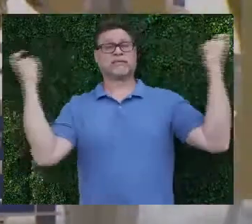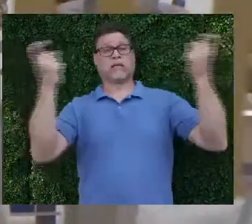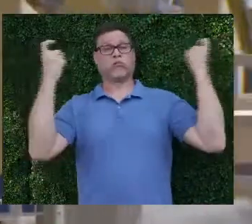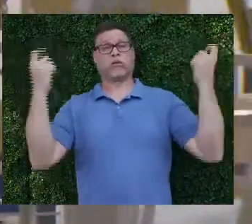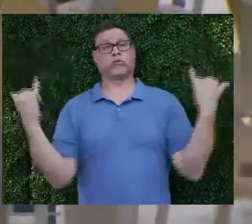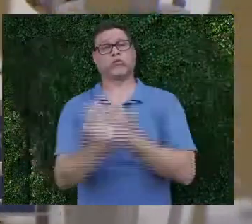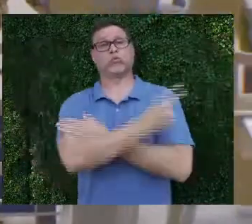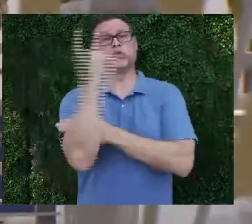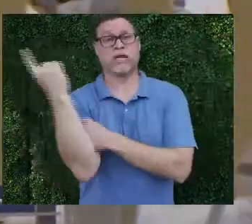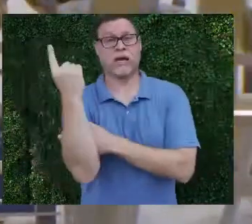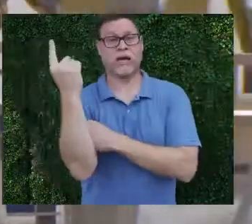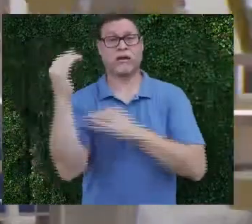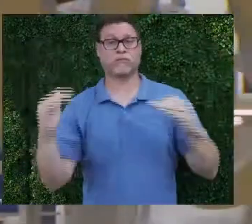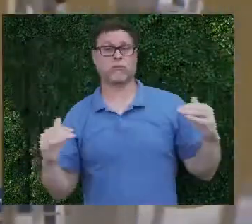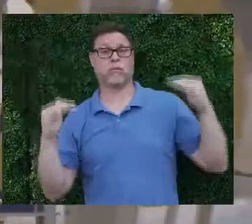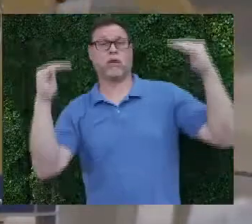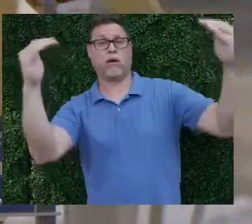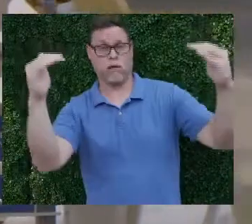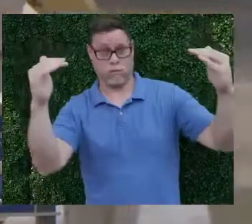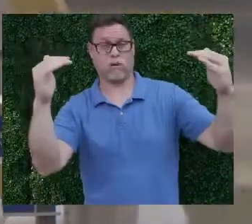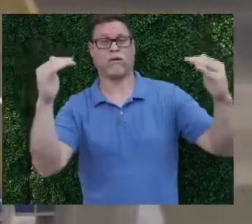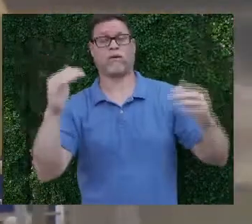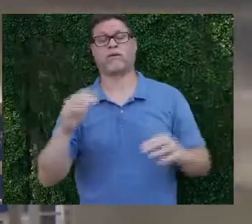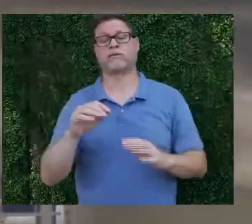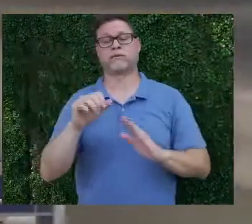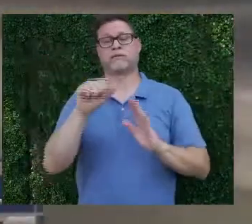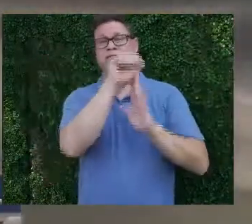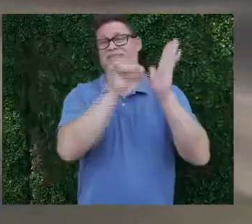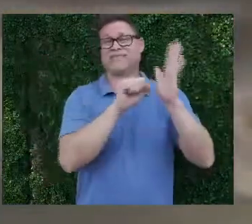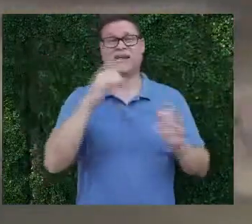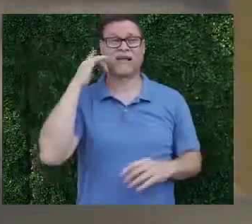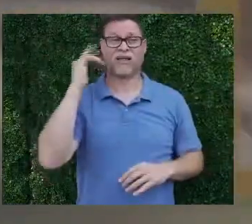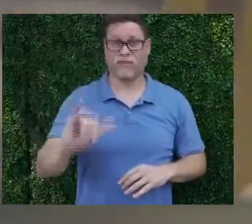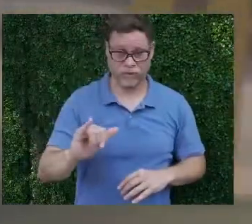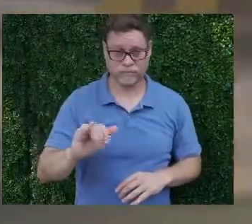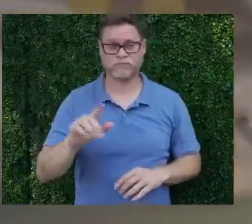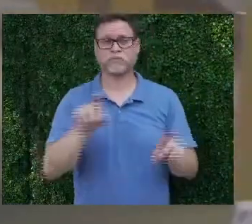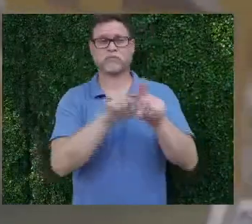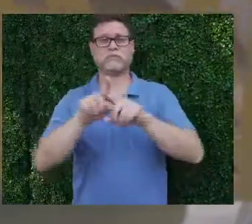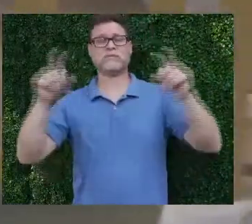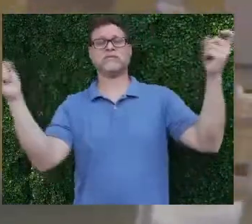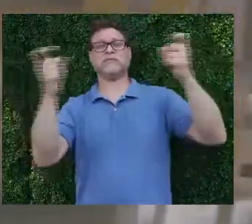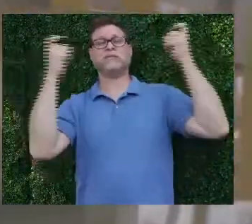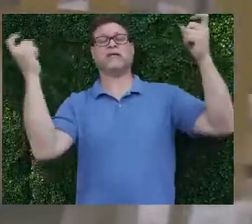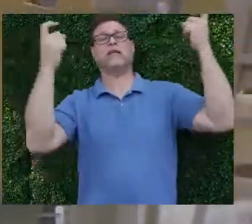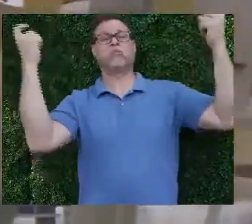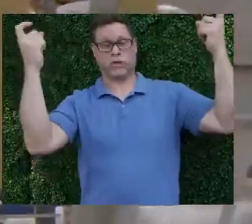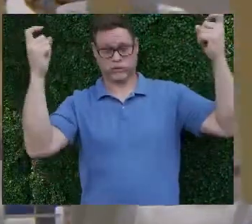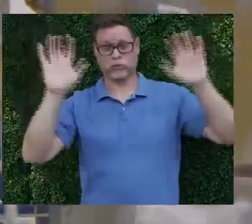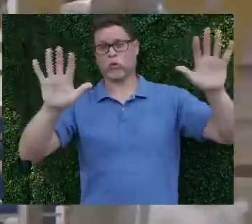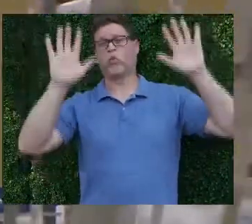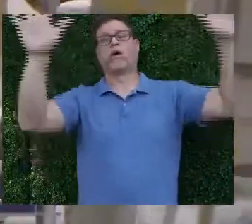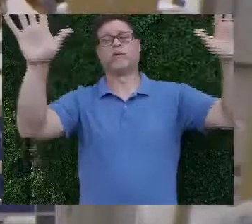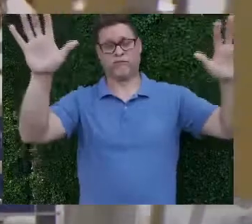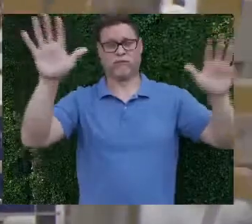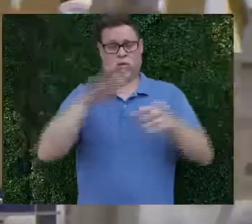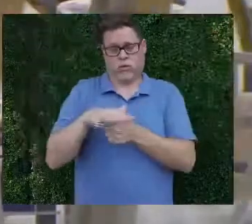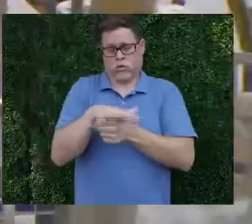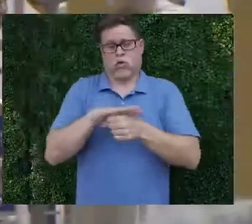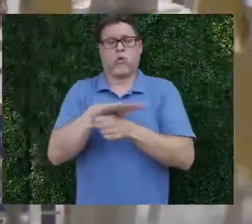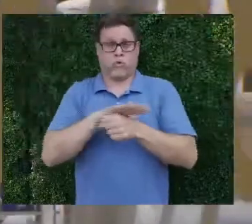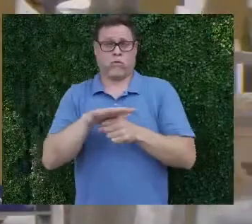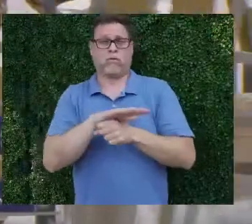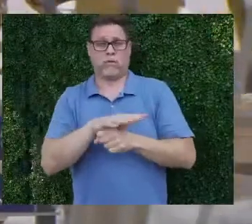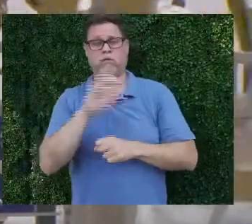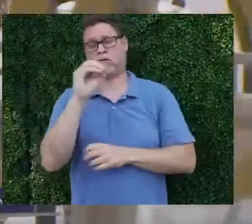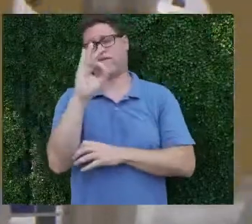day, moving beyond the blueprint formally in the state of California, but also, as I said, to celebrate a number of remarkable local officials. And I want to just start